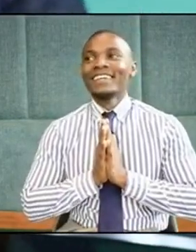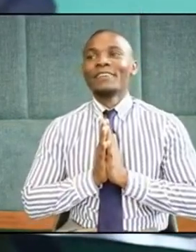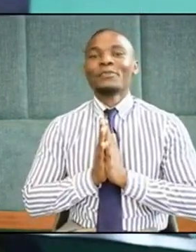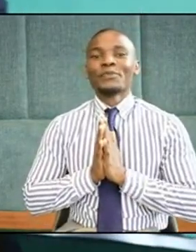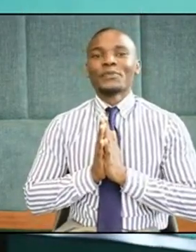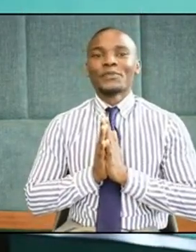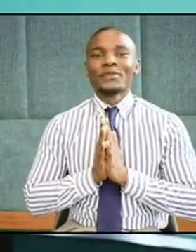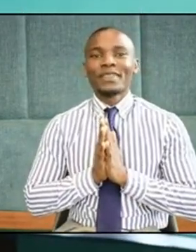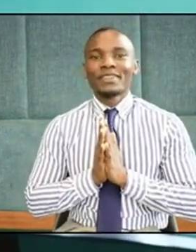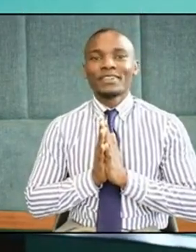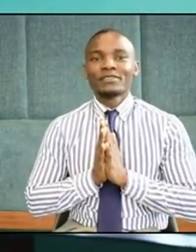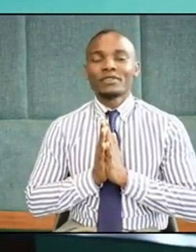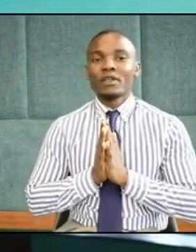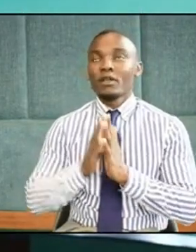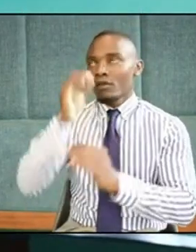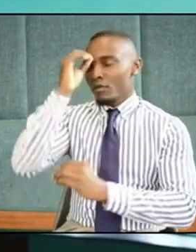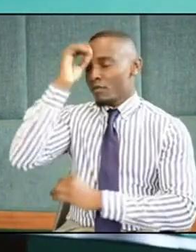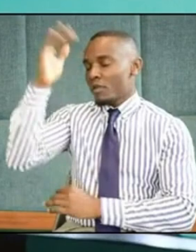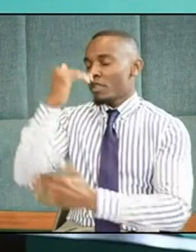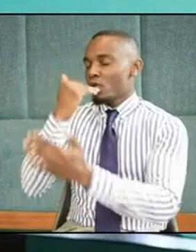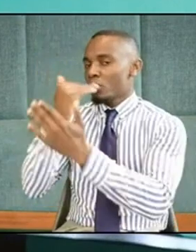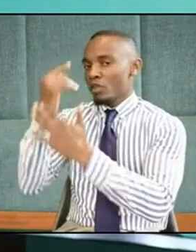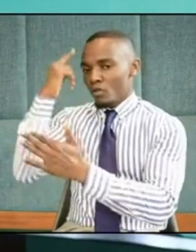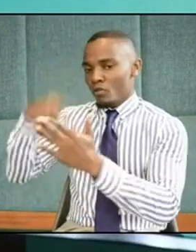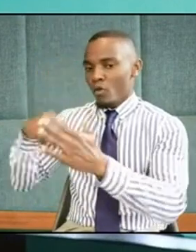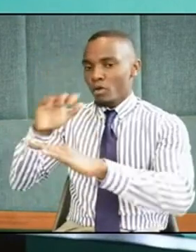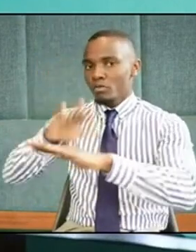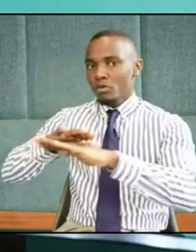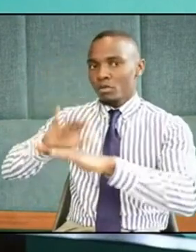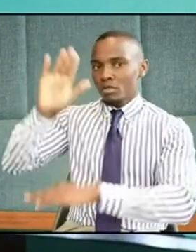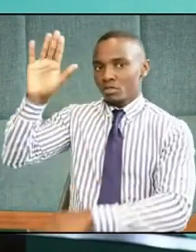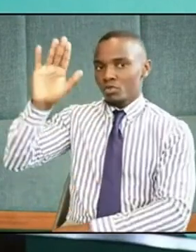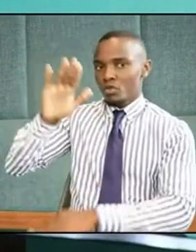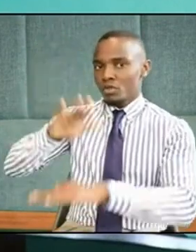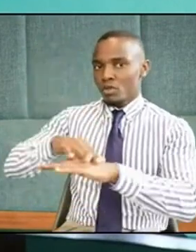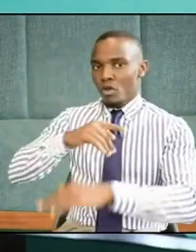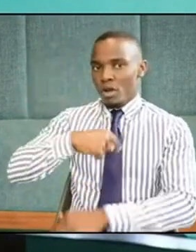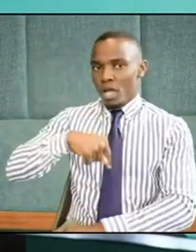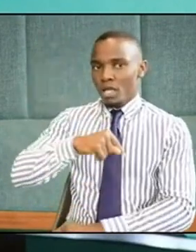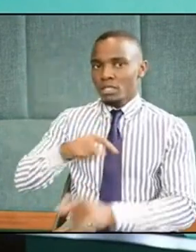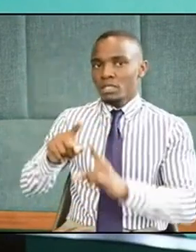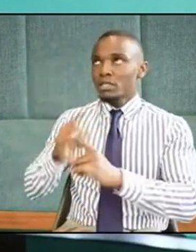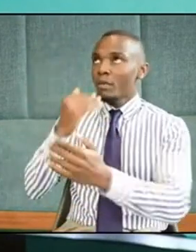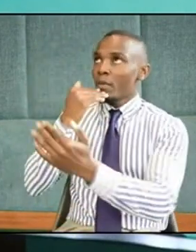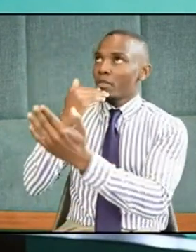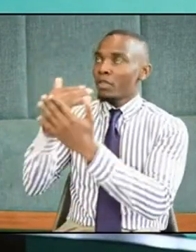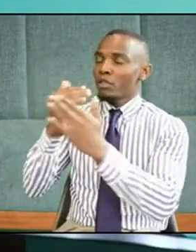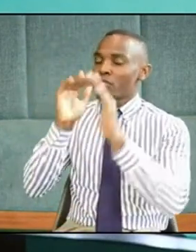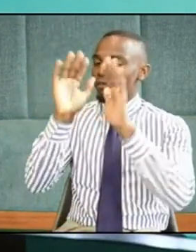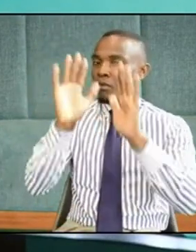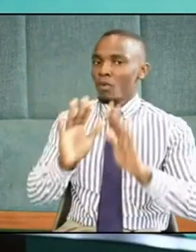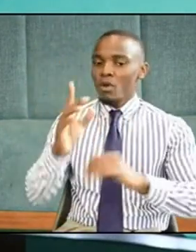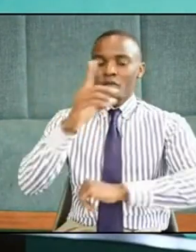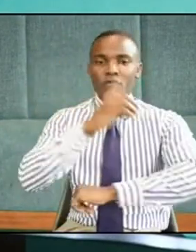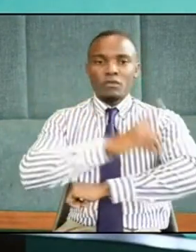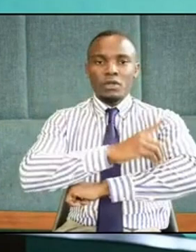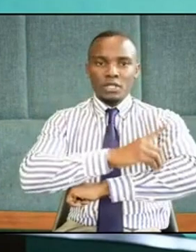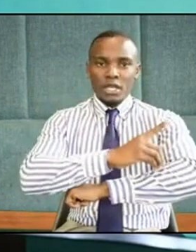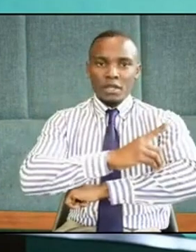Precious Father, we thank you so much for being good to us. Thank you for this wonderful day that